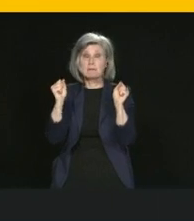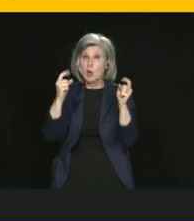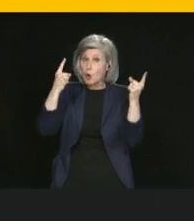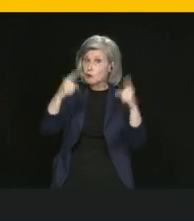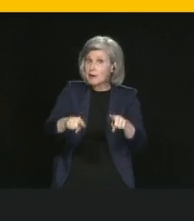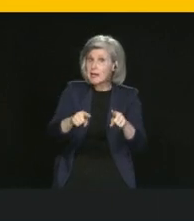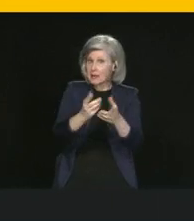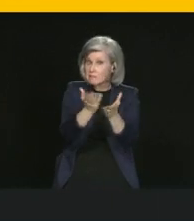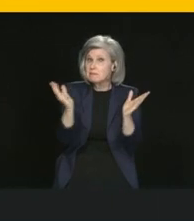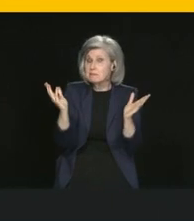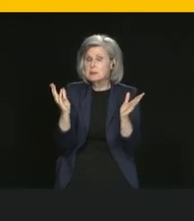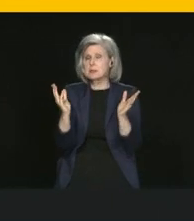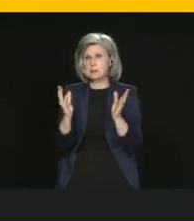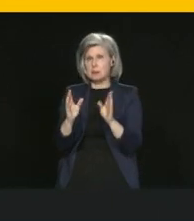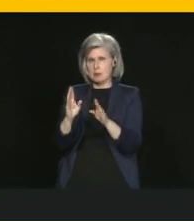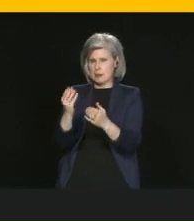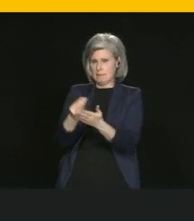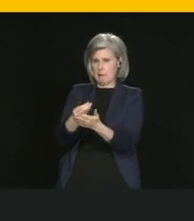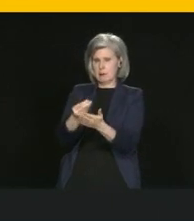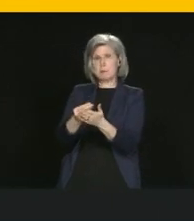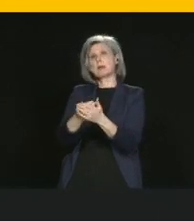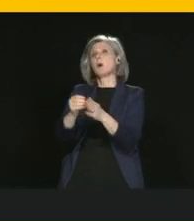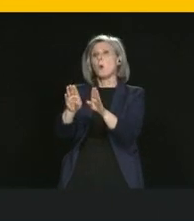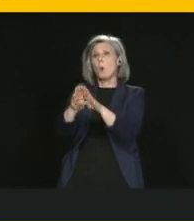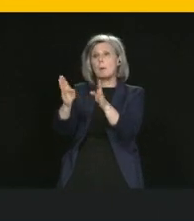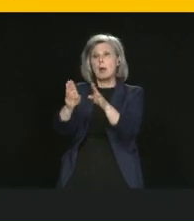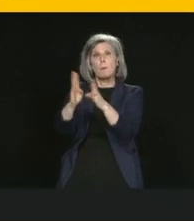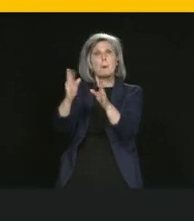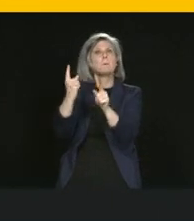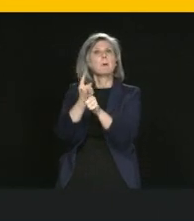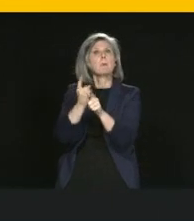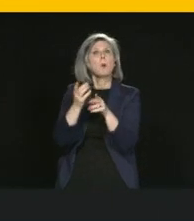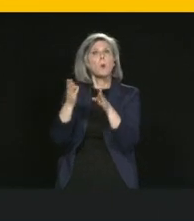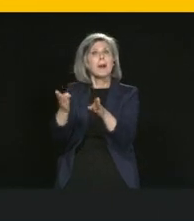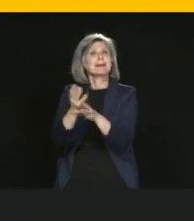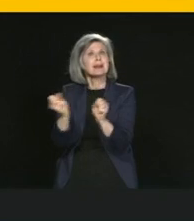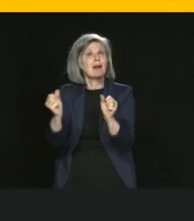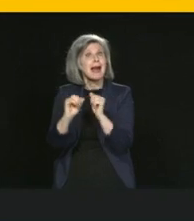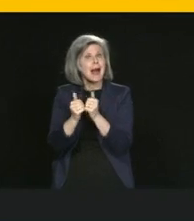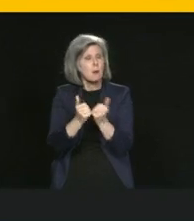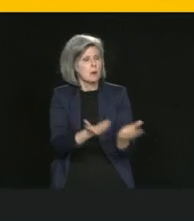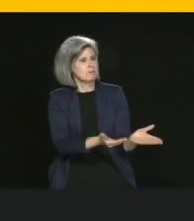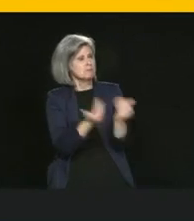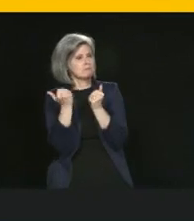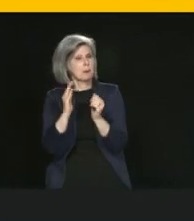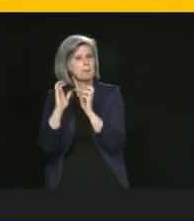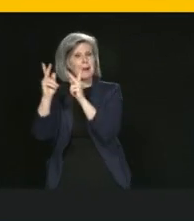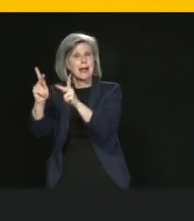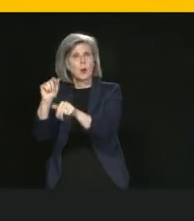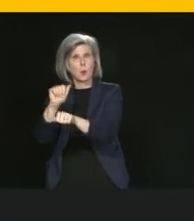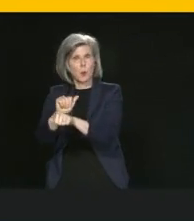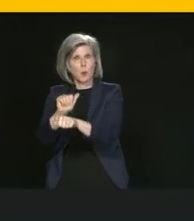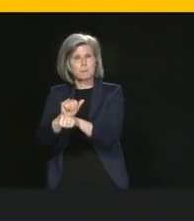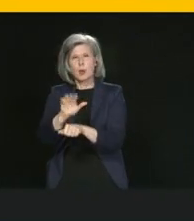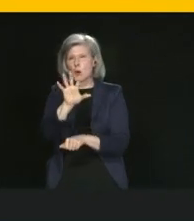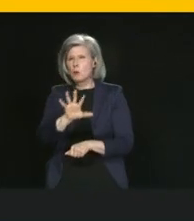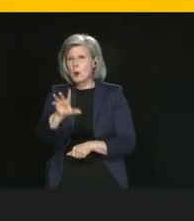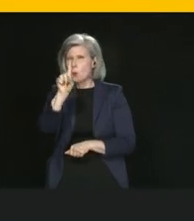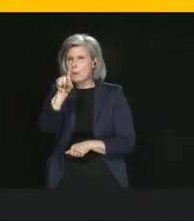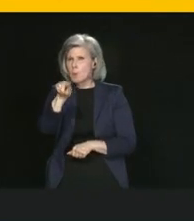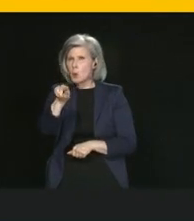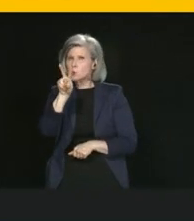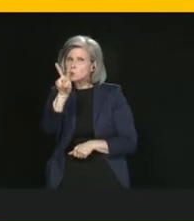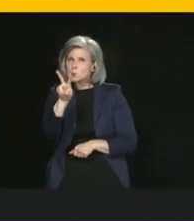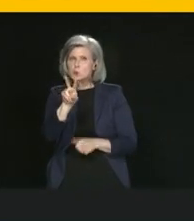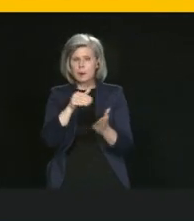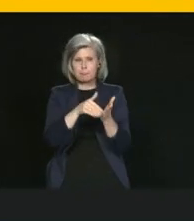helping Canadians get back to work. We know that approximately 1.2 million Canadians who were getting financial help through the CERB are no